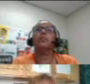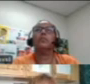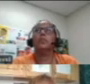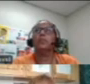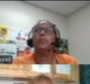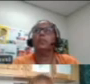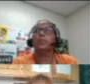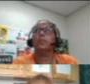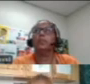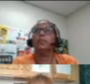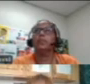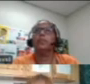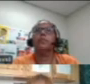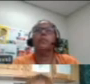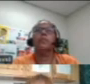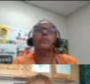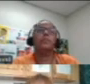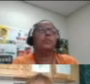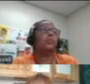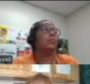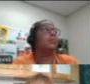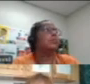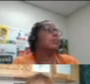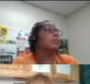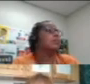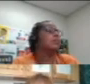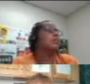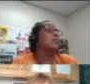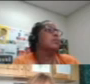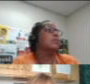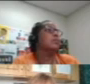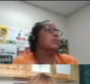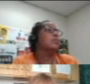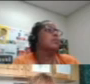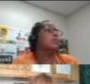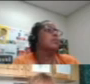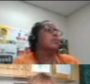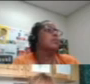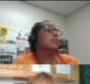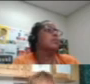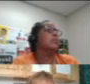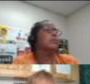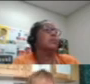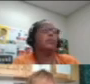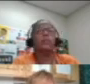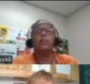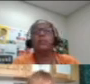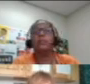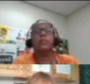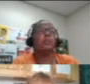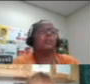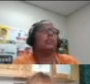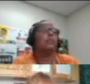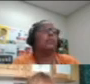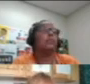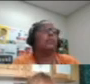criticized. So we take space, make space. We don't judge. Take care of your needs. If you need to step away, please do. We